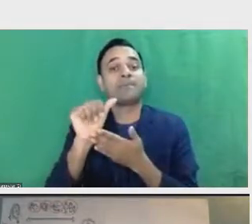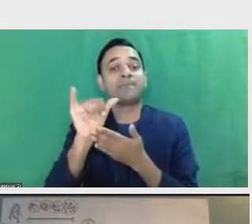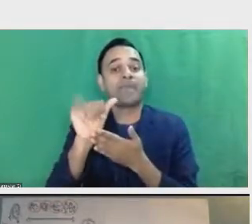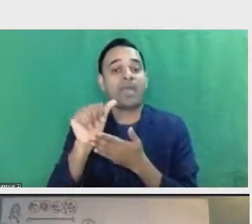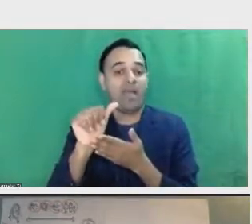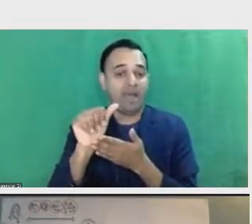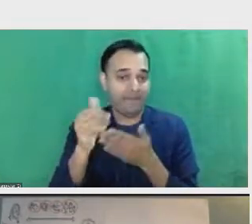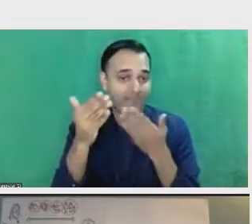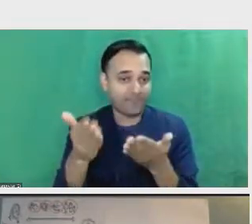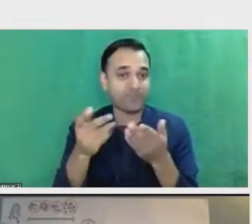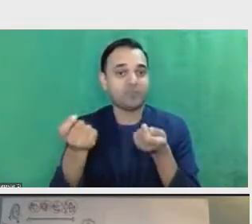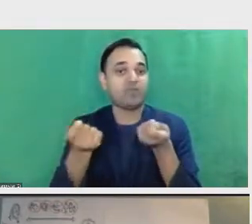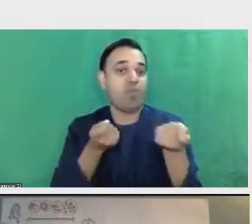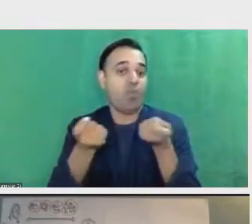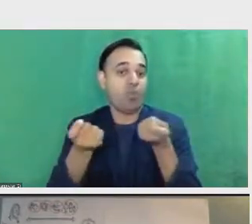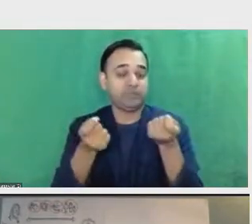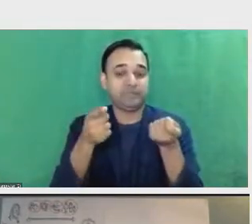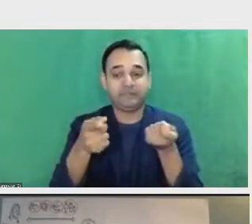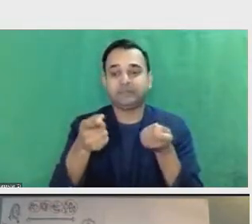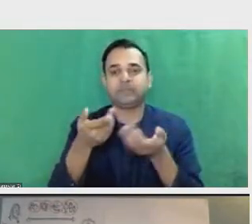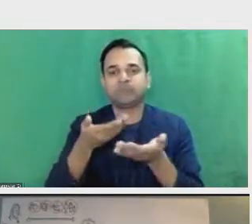panelists. The floor is yours.